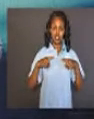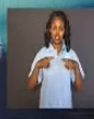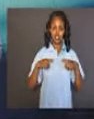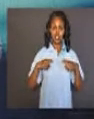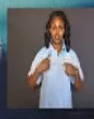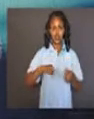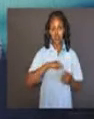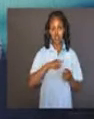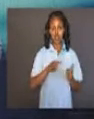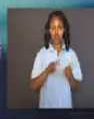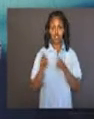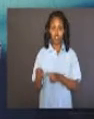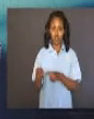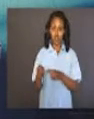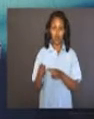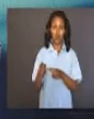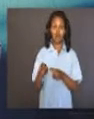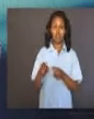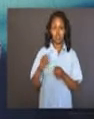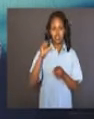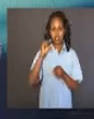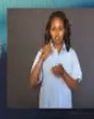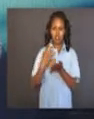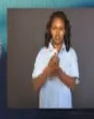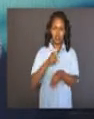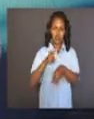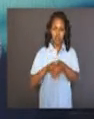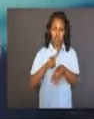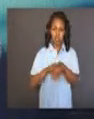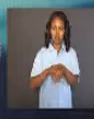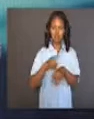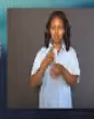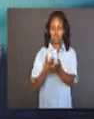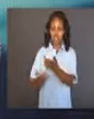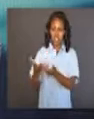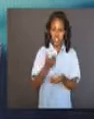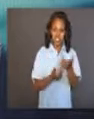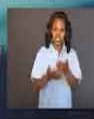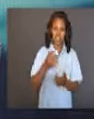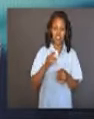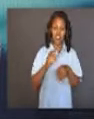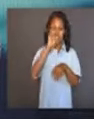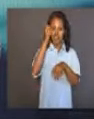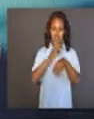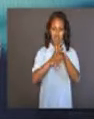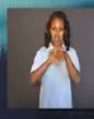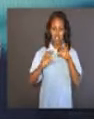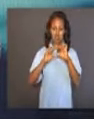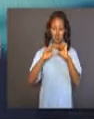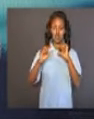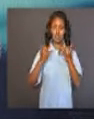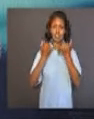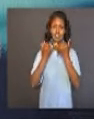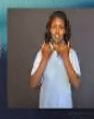We will also spend a bit of time discussing vacuum tube